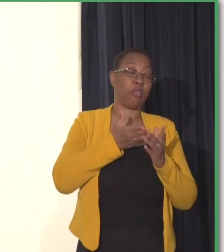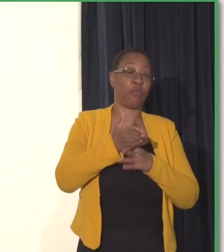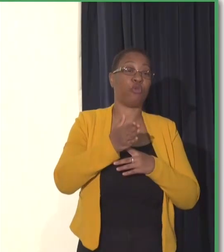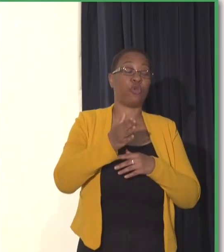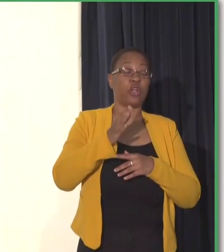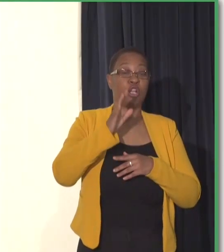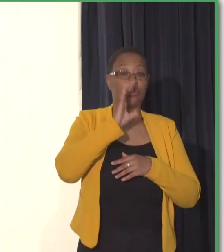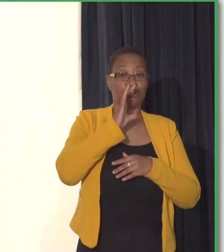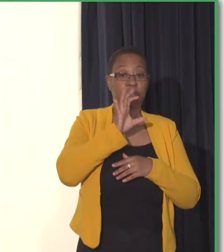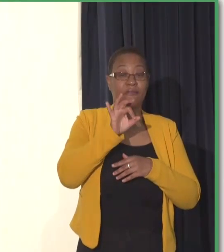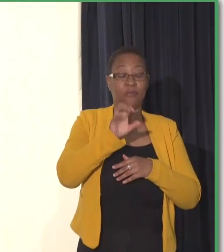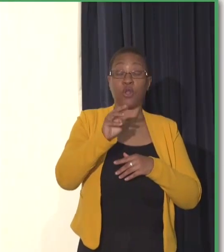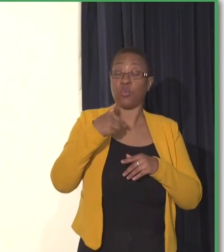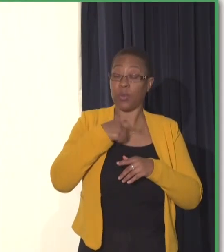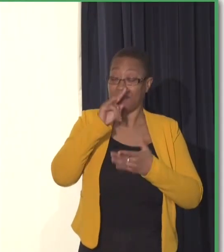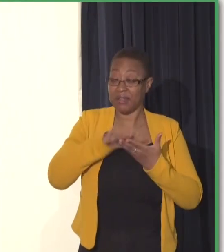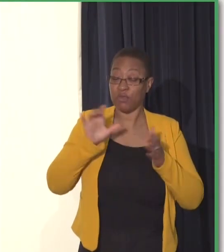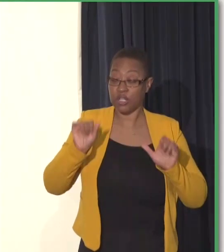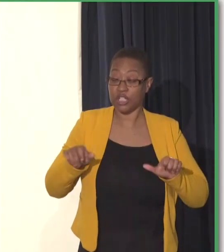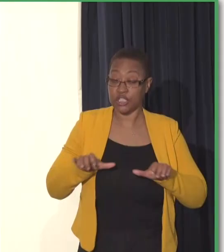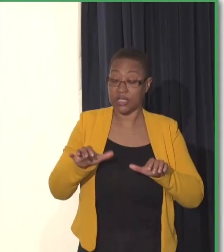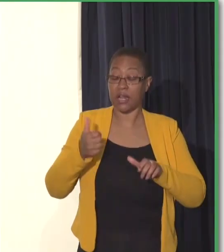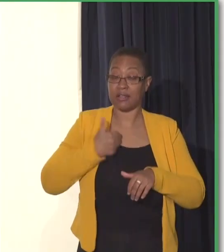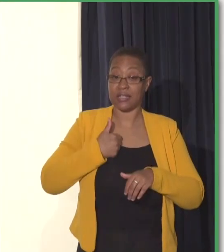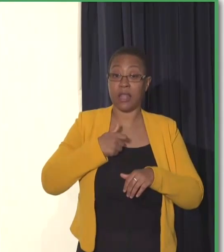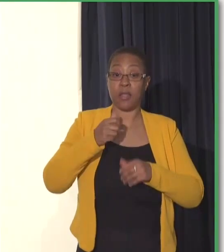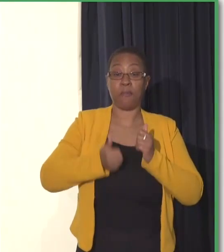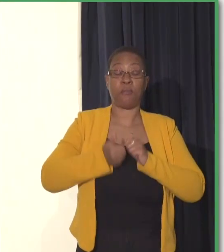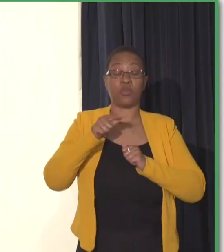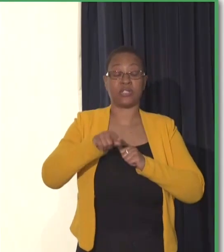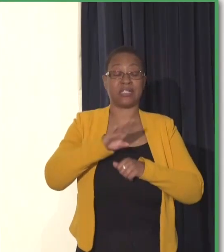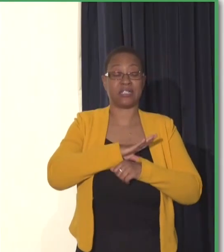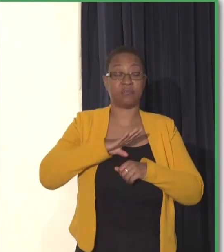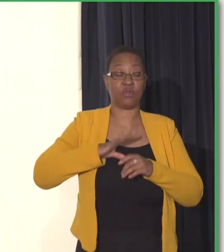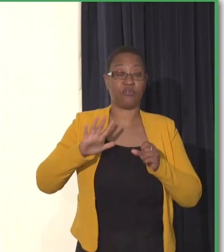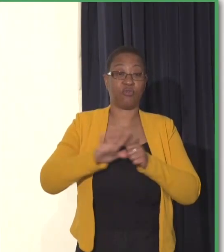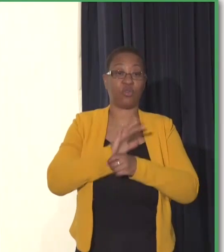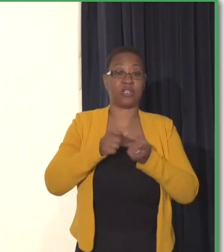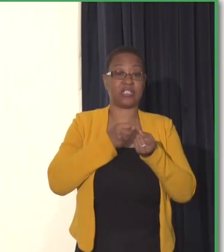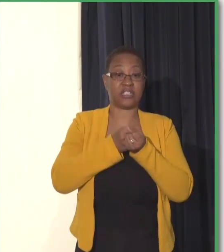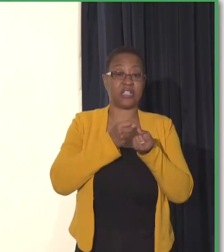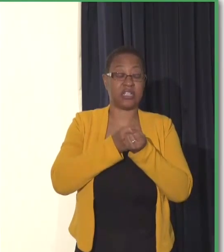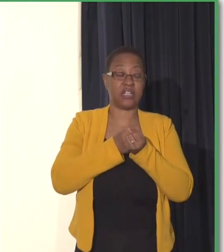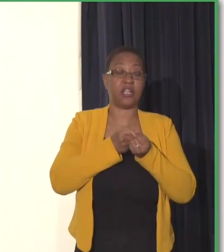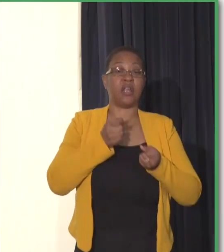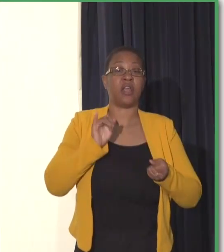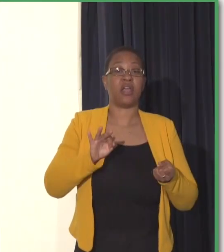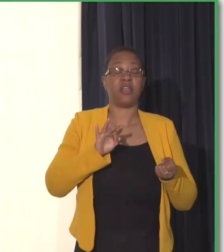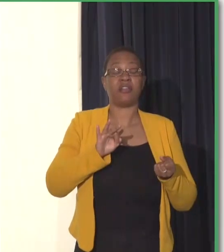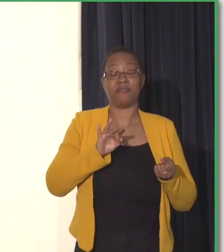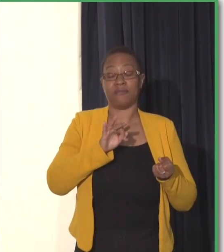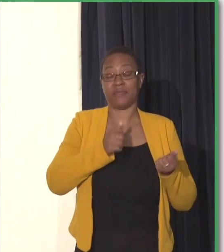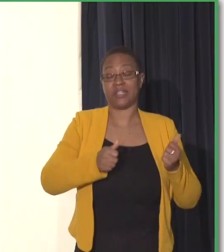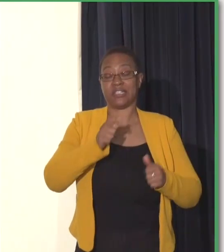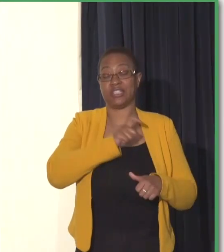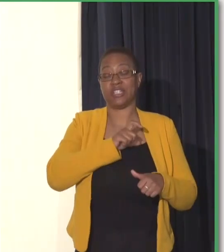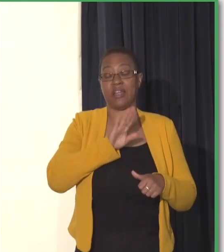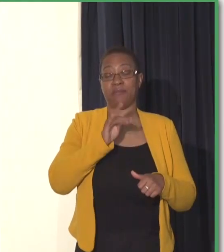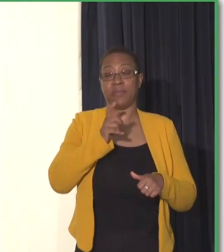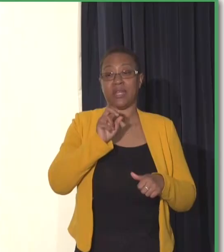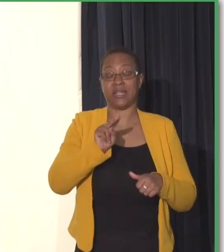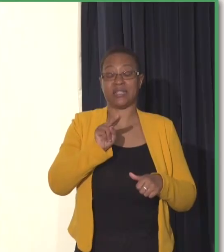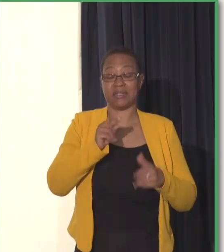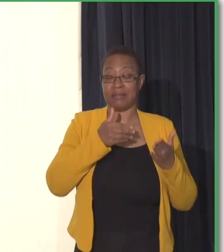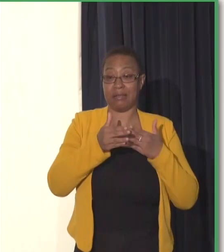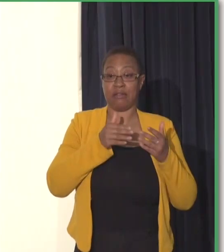could have gotten that job done. Most of this board was in full support of Chief Bettison in any way, but we was